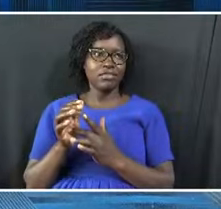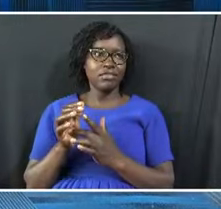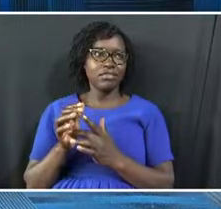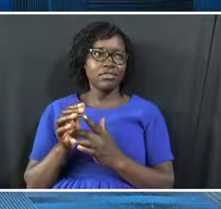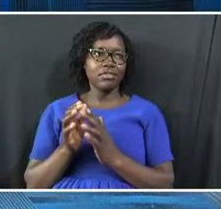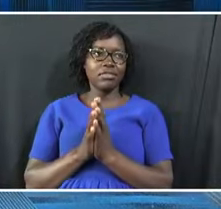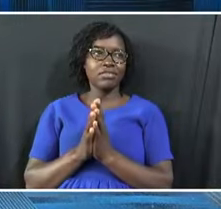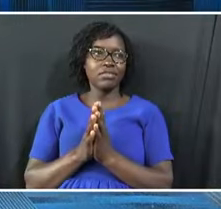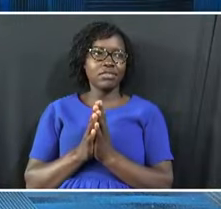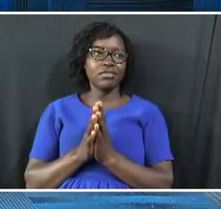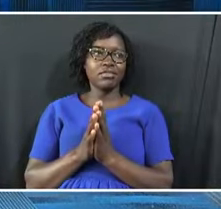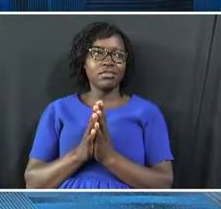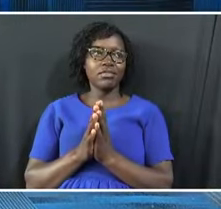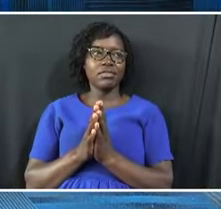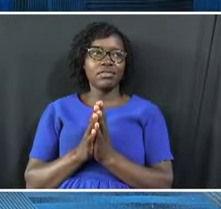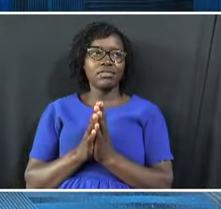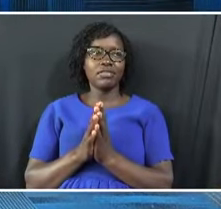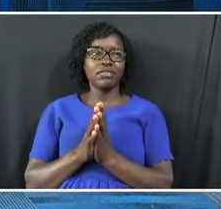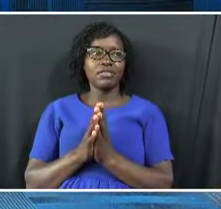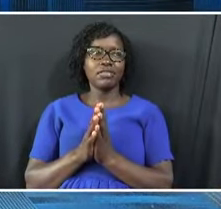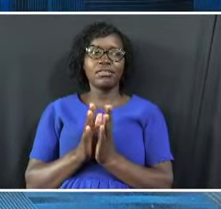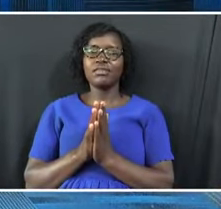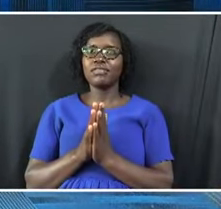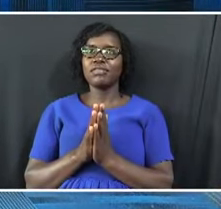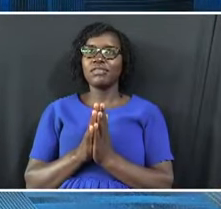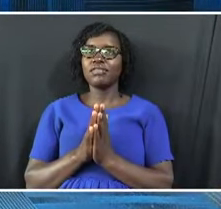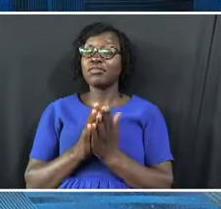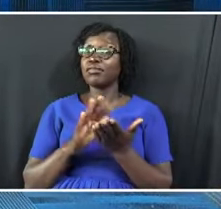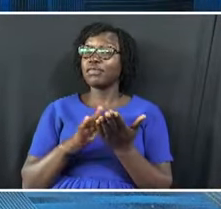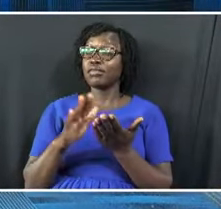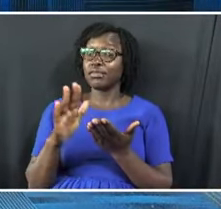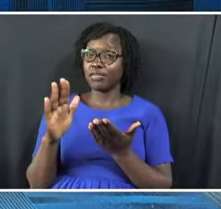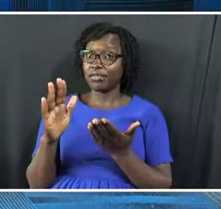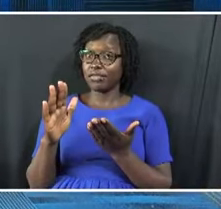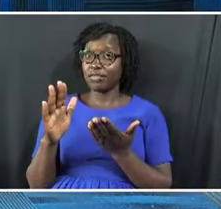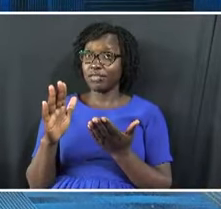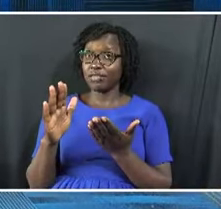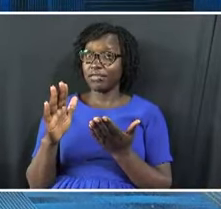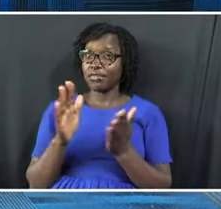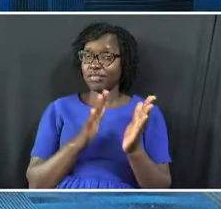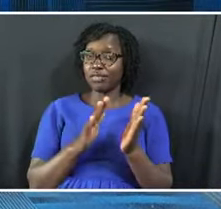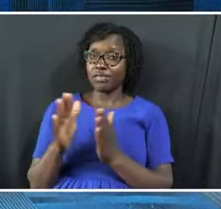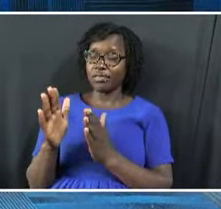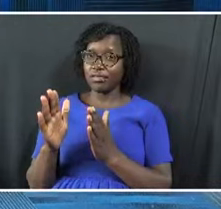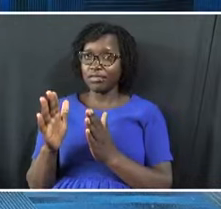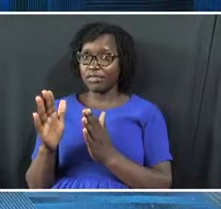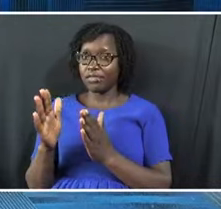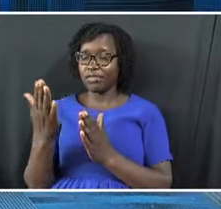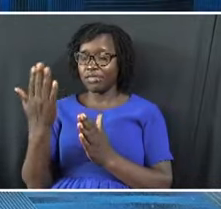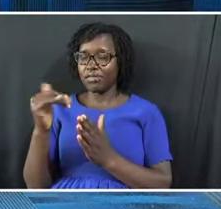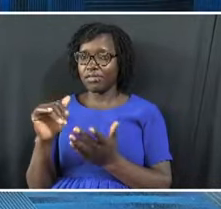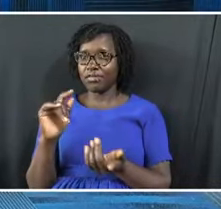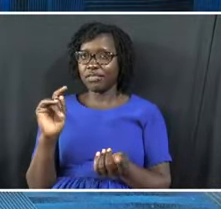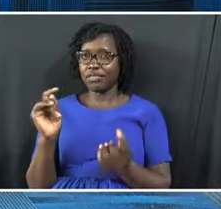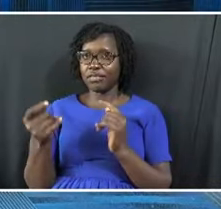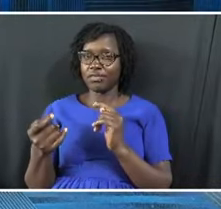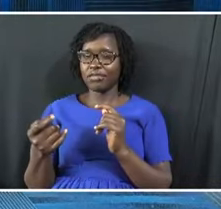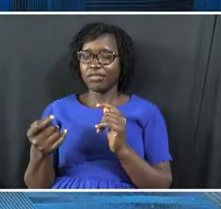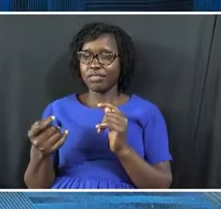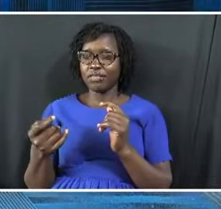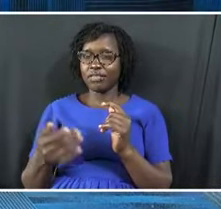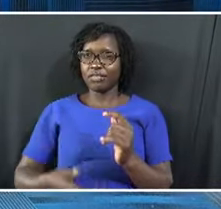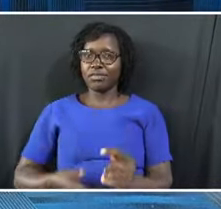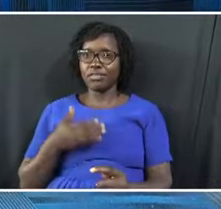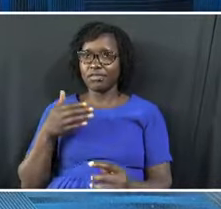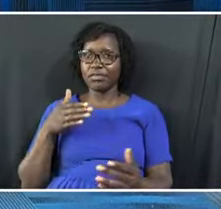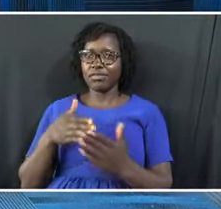Cain embroiled a satanic strategy by turning his anger